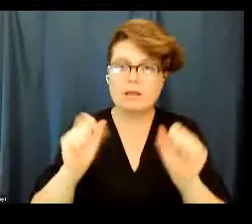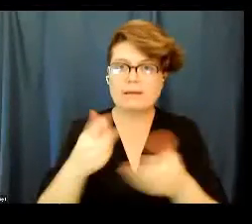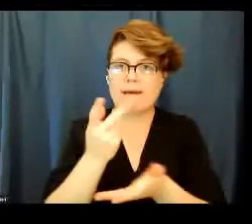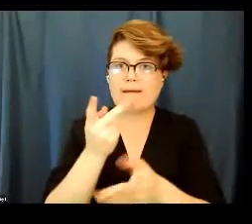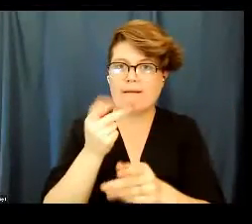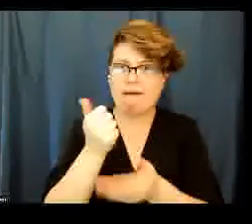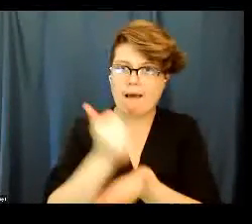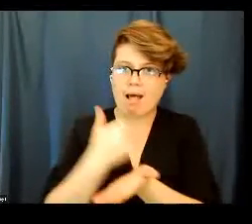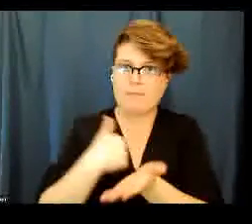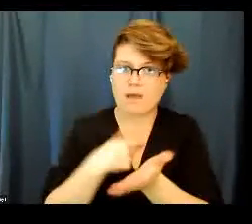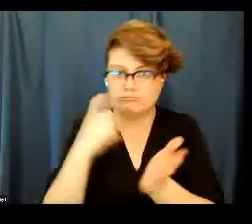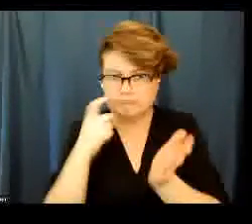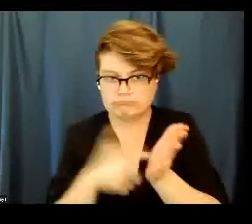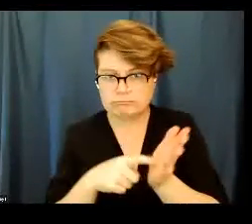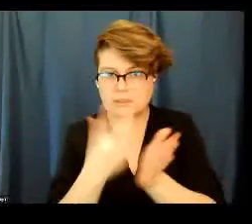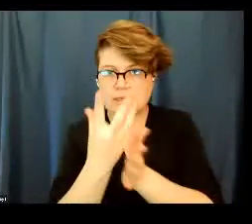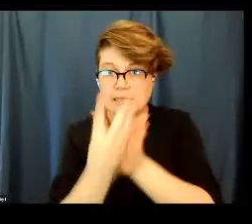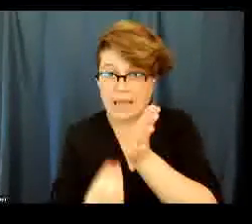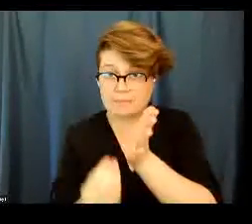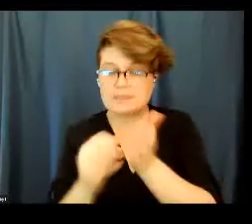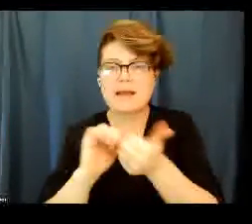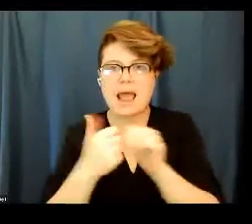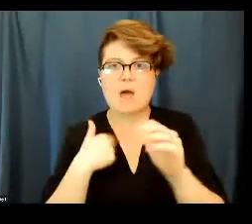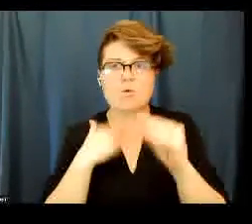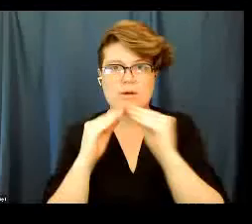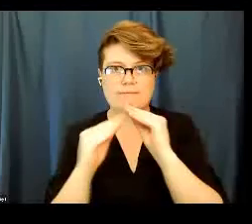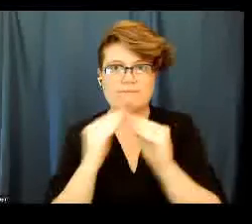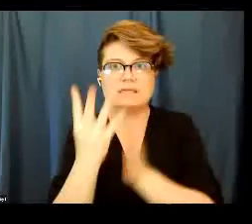of those gaps and ways we can fix those gaps.